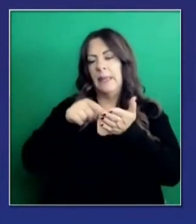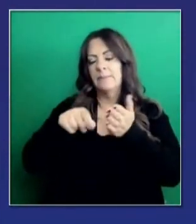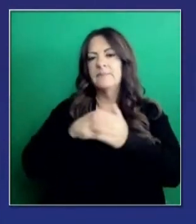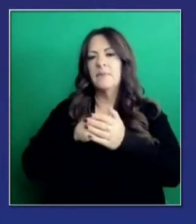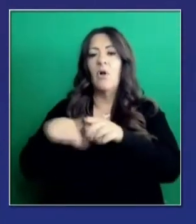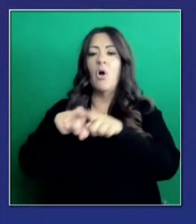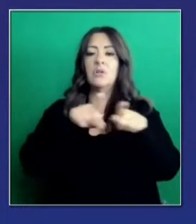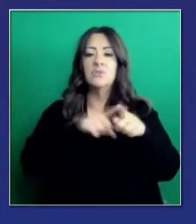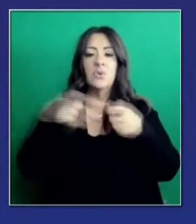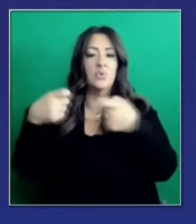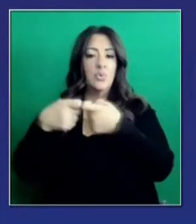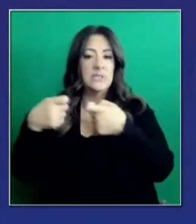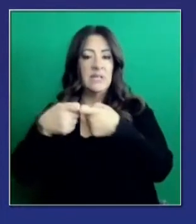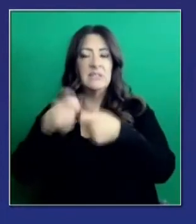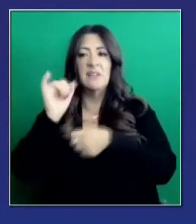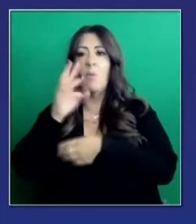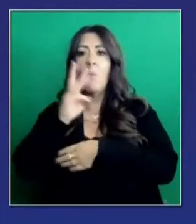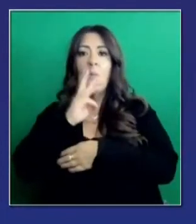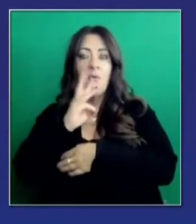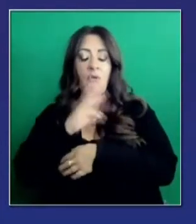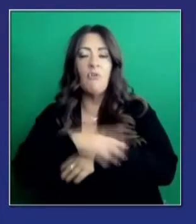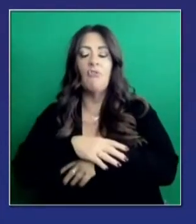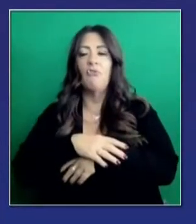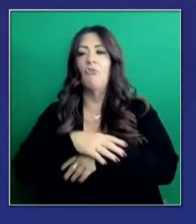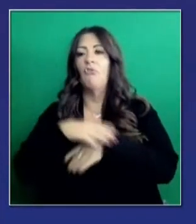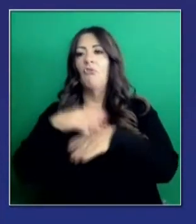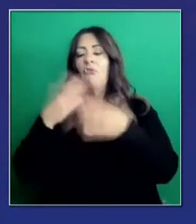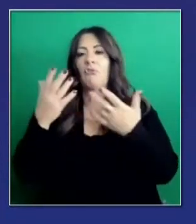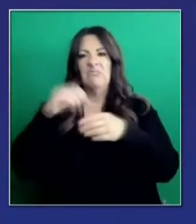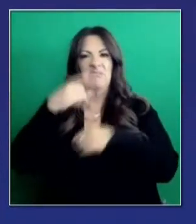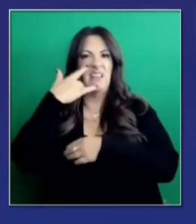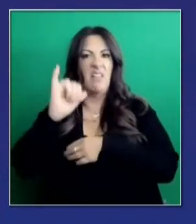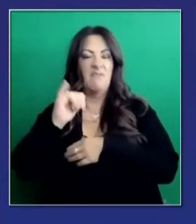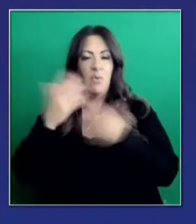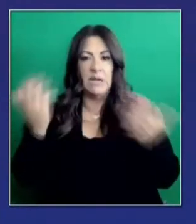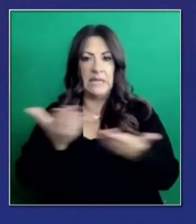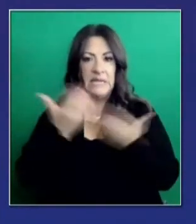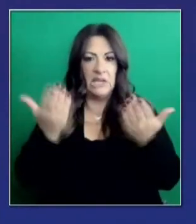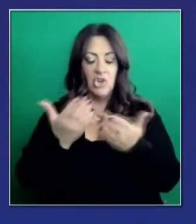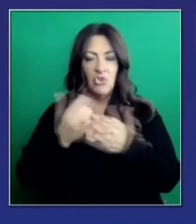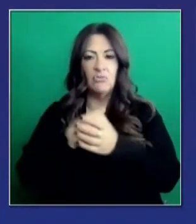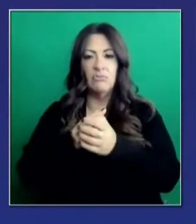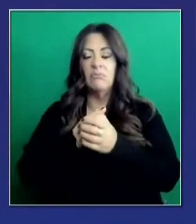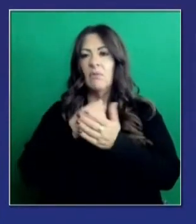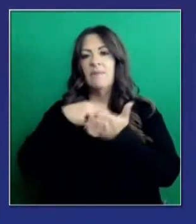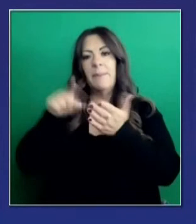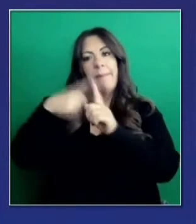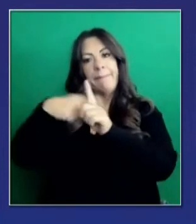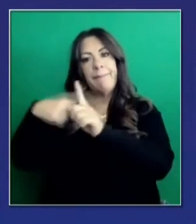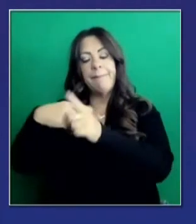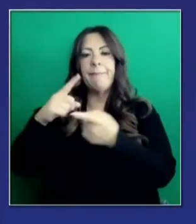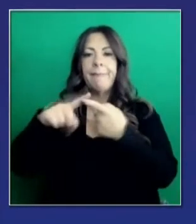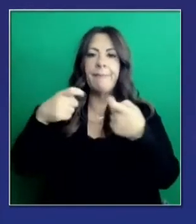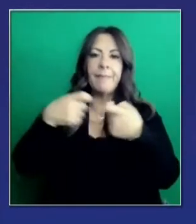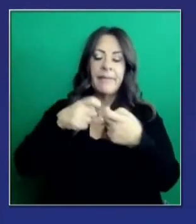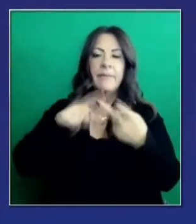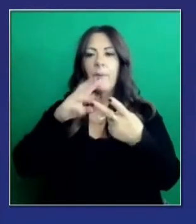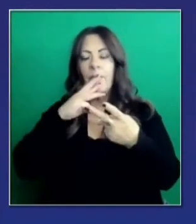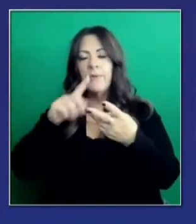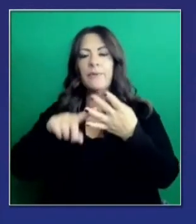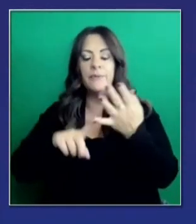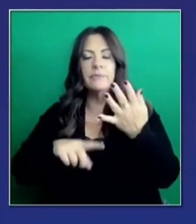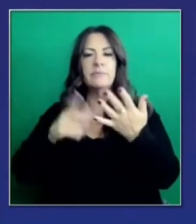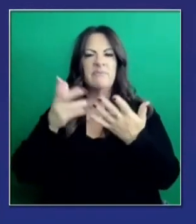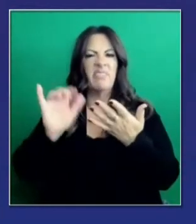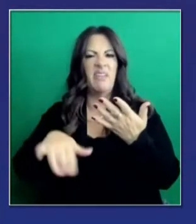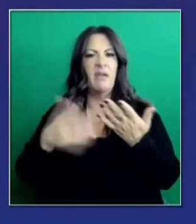including water bills in this state. It's been highlighted, and we're grateful for all of the work that's been done to highlight